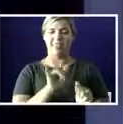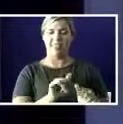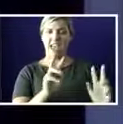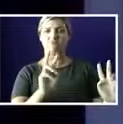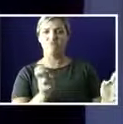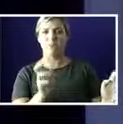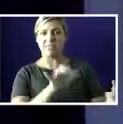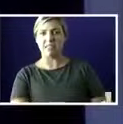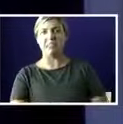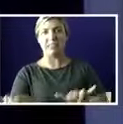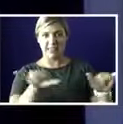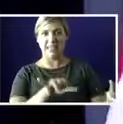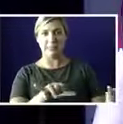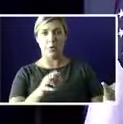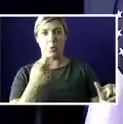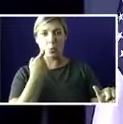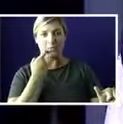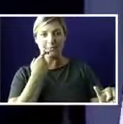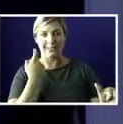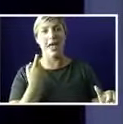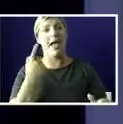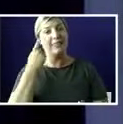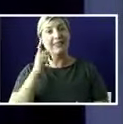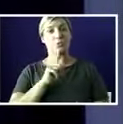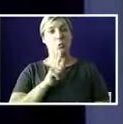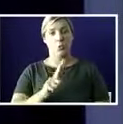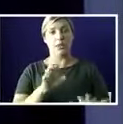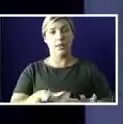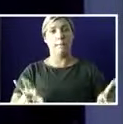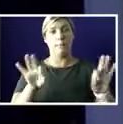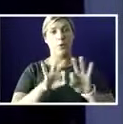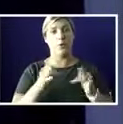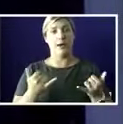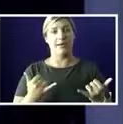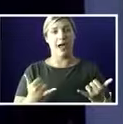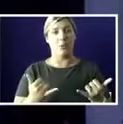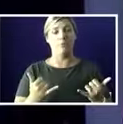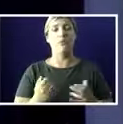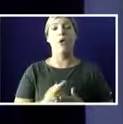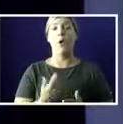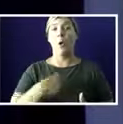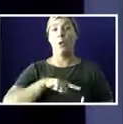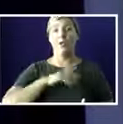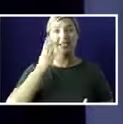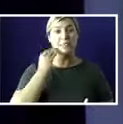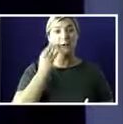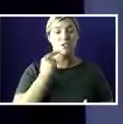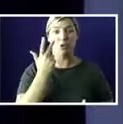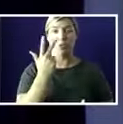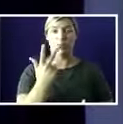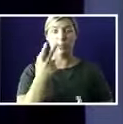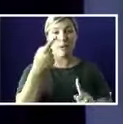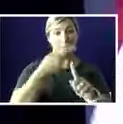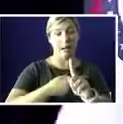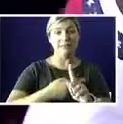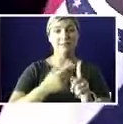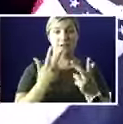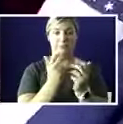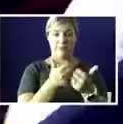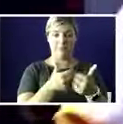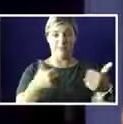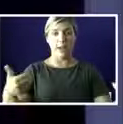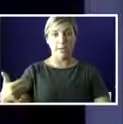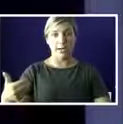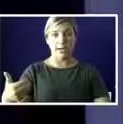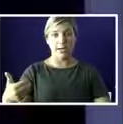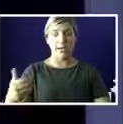important in these times. When we experienced 3 months of not being together, it was difficult. But we learned that